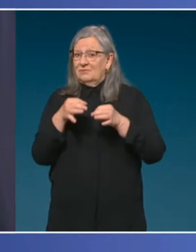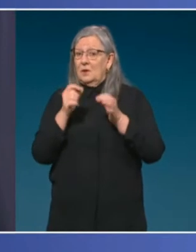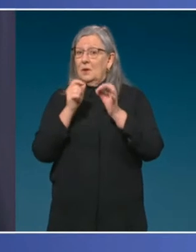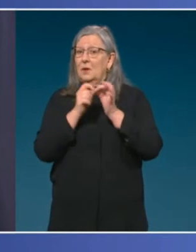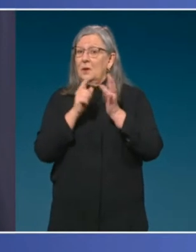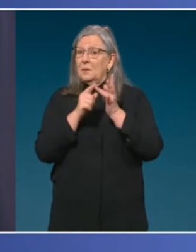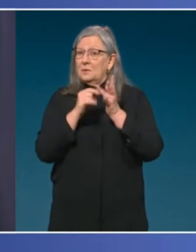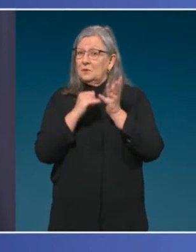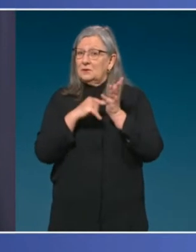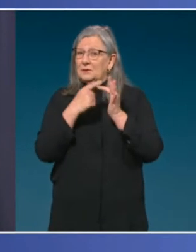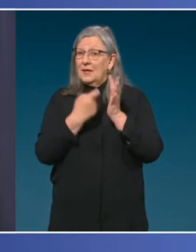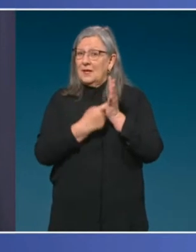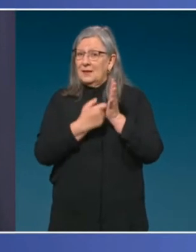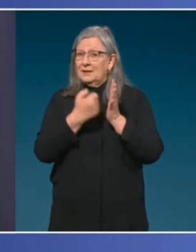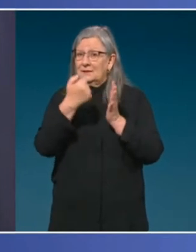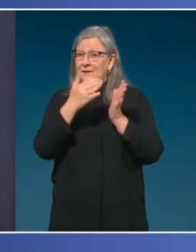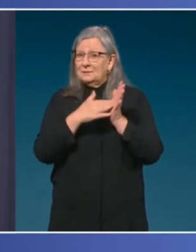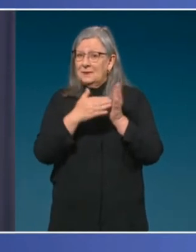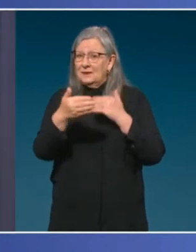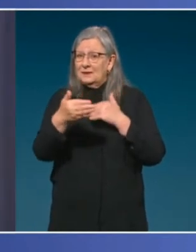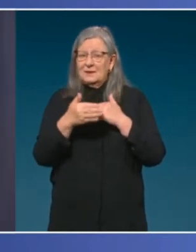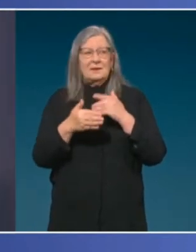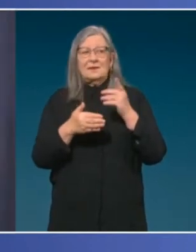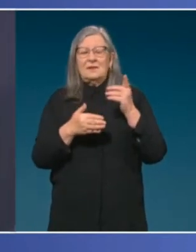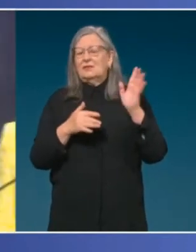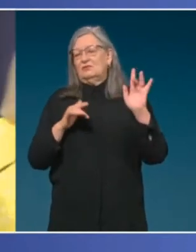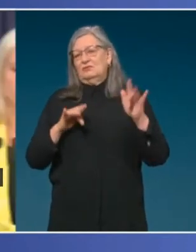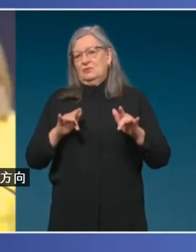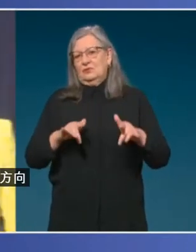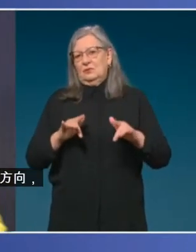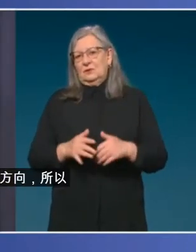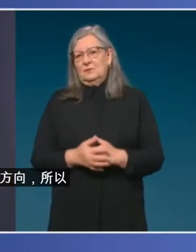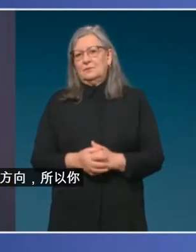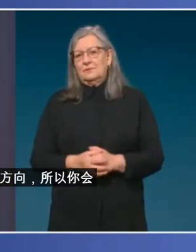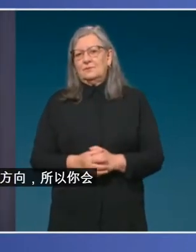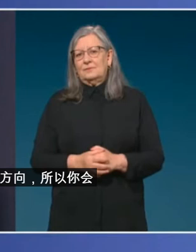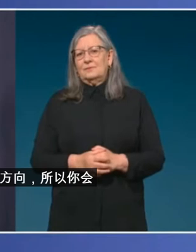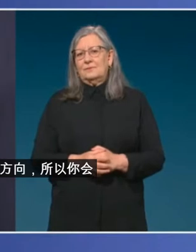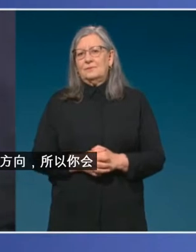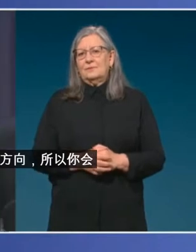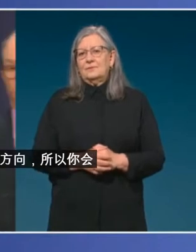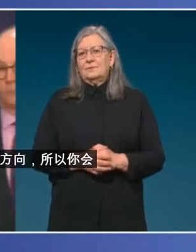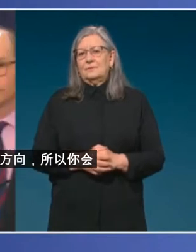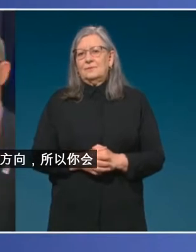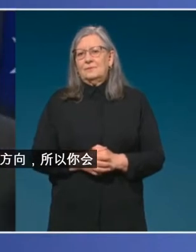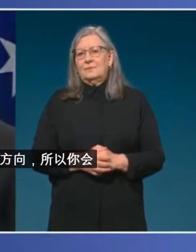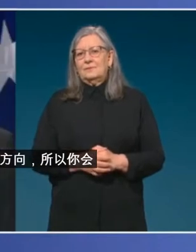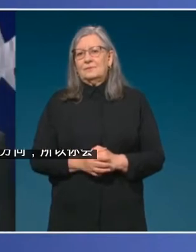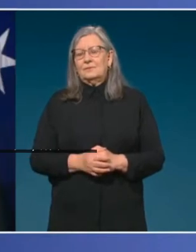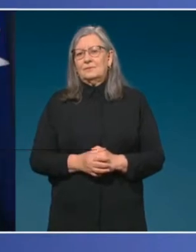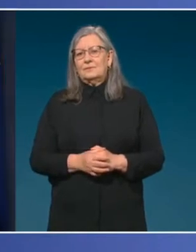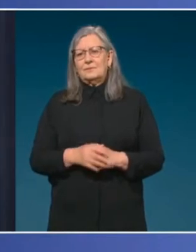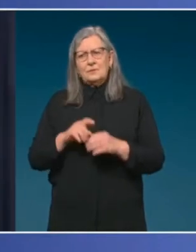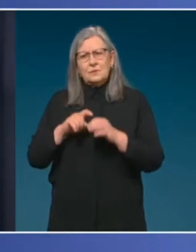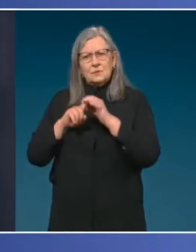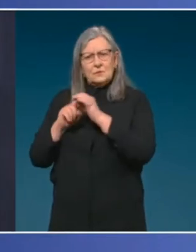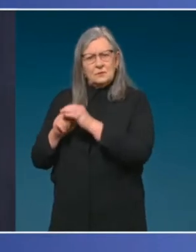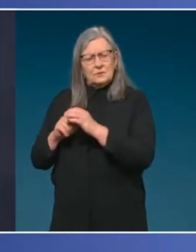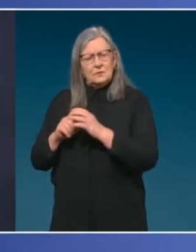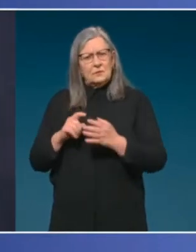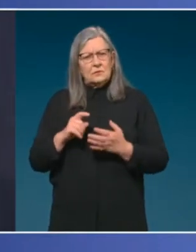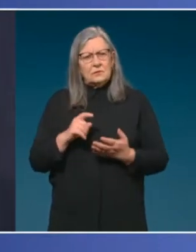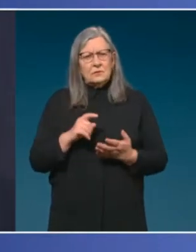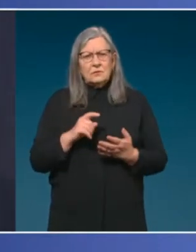Professor Kelly, you were talking about suppression as sort of the way forward as to how to handle this. So would you be recommending reductions